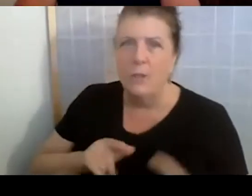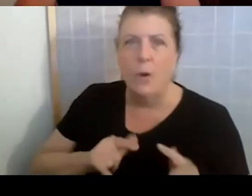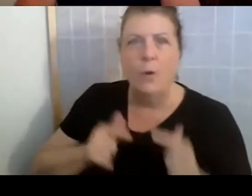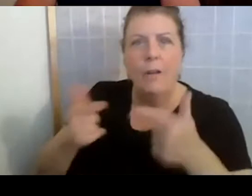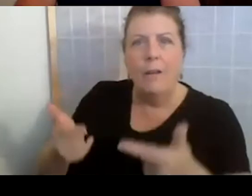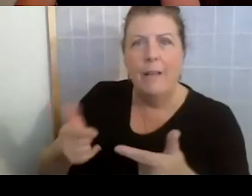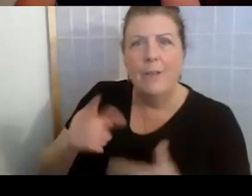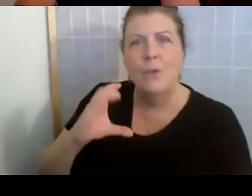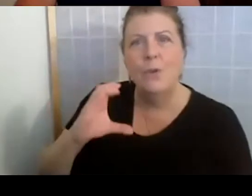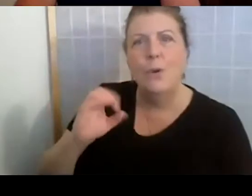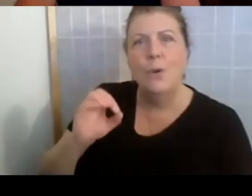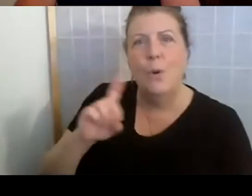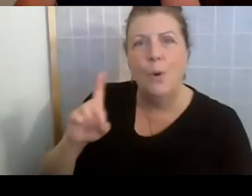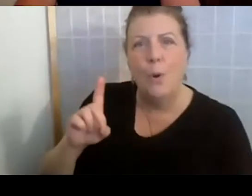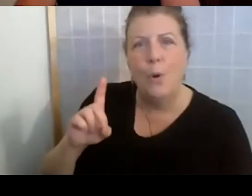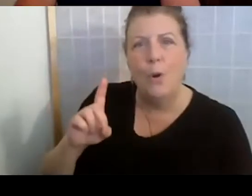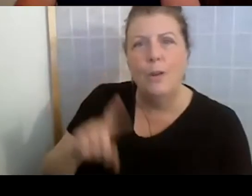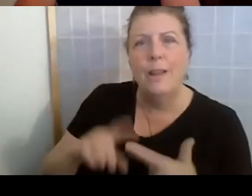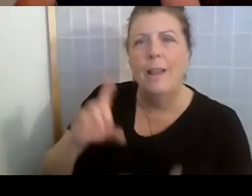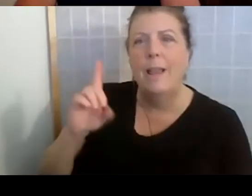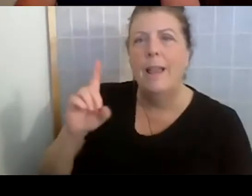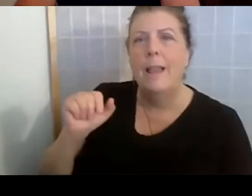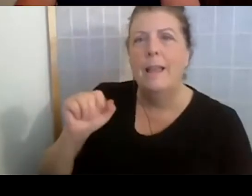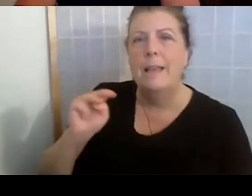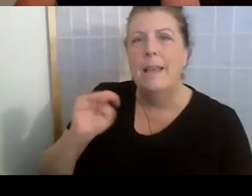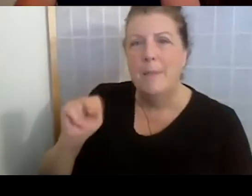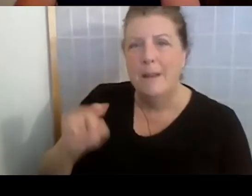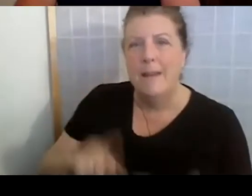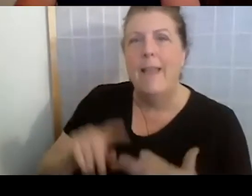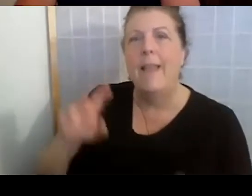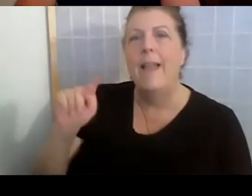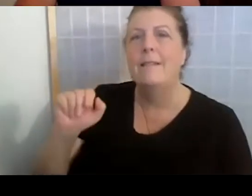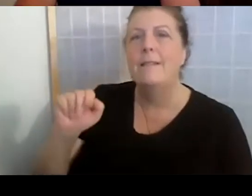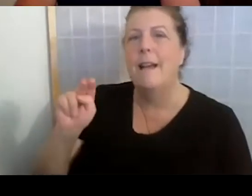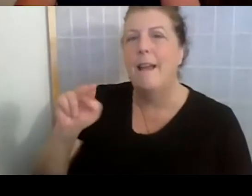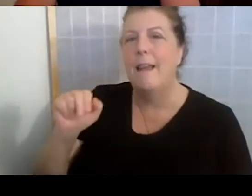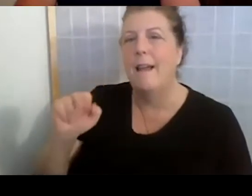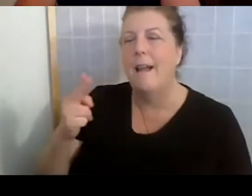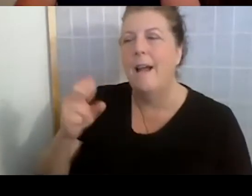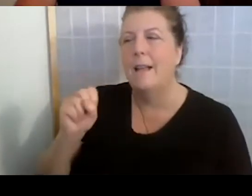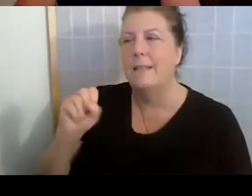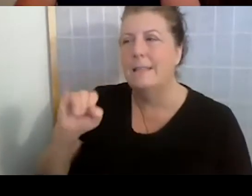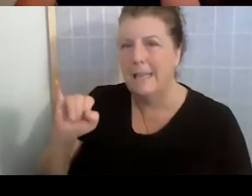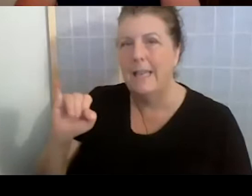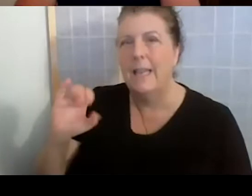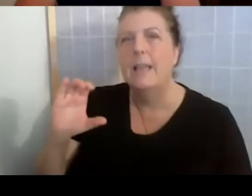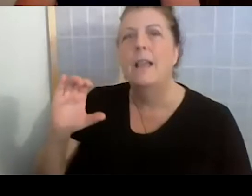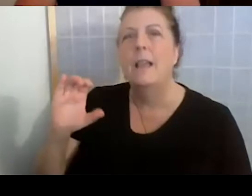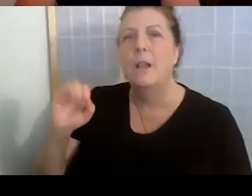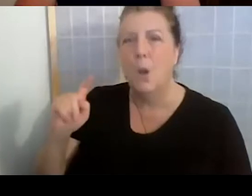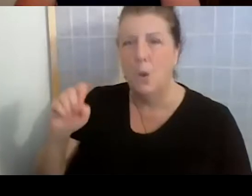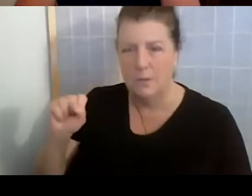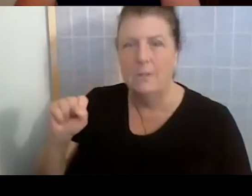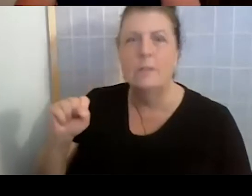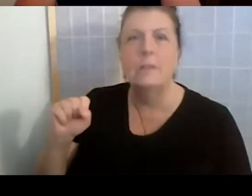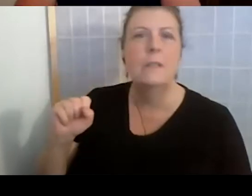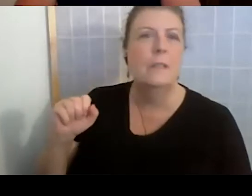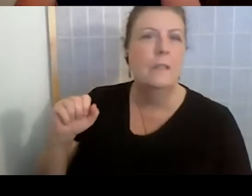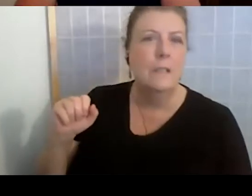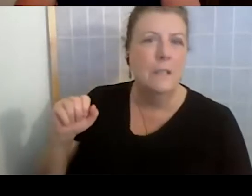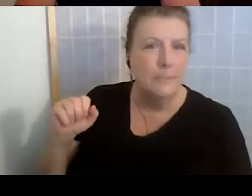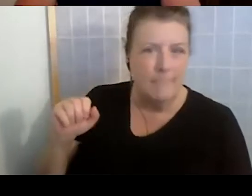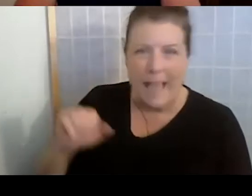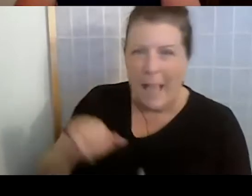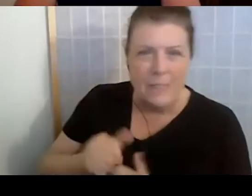and Ta-Nehisi Coates and Tulsa 1921. And how does that fuse together? And how do you have